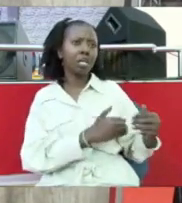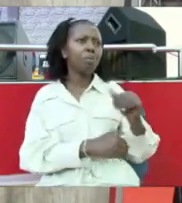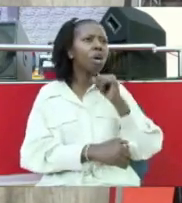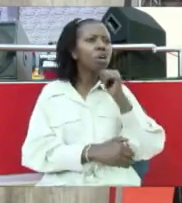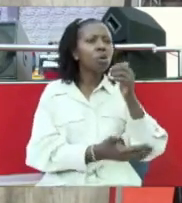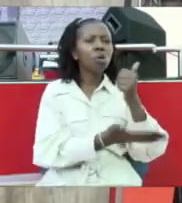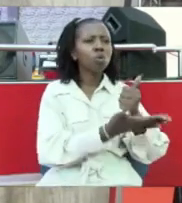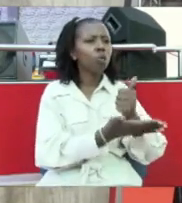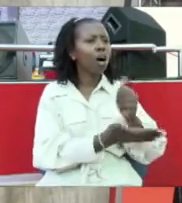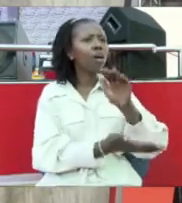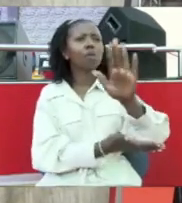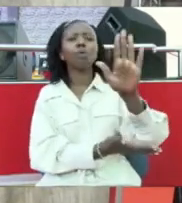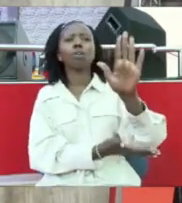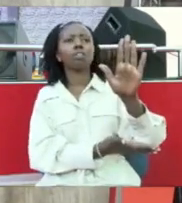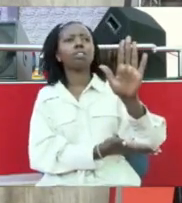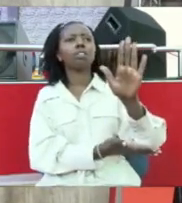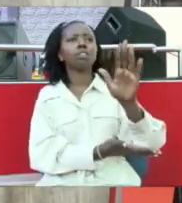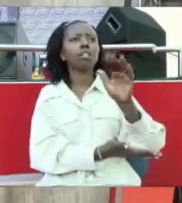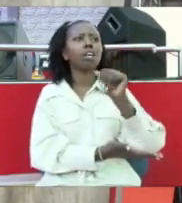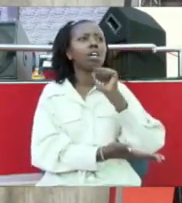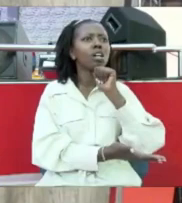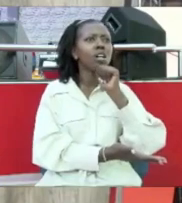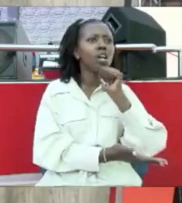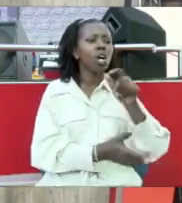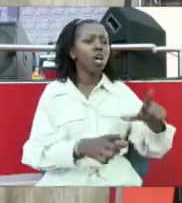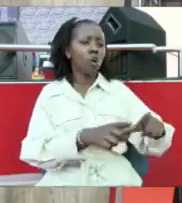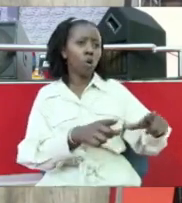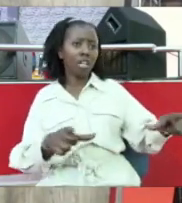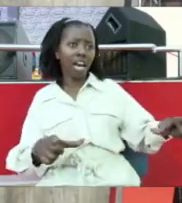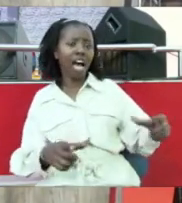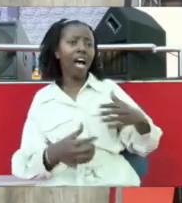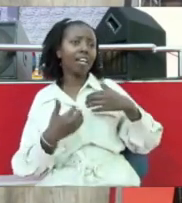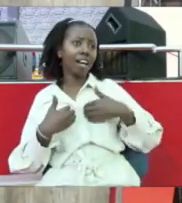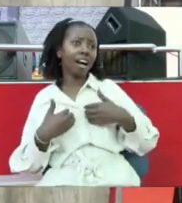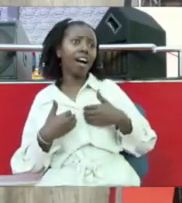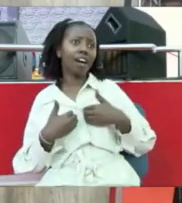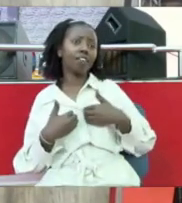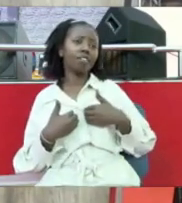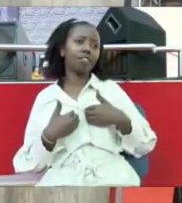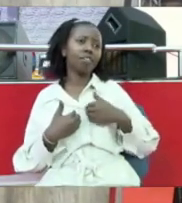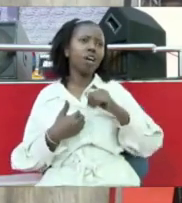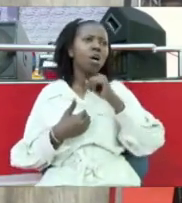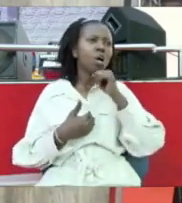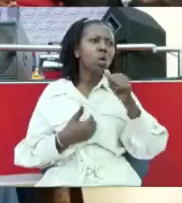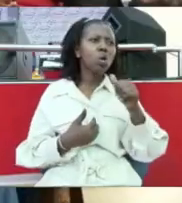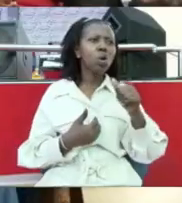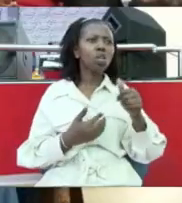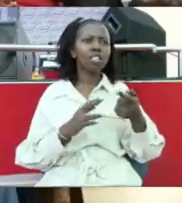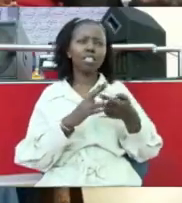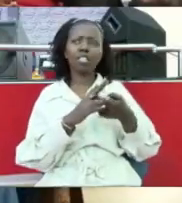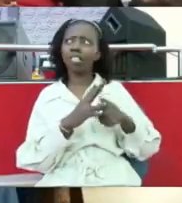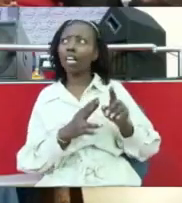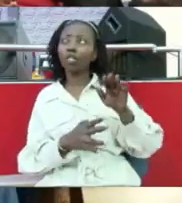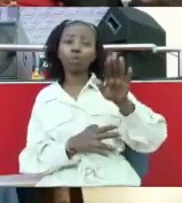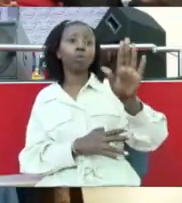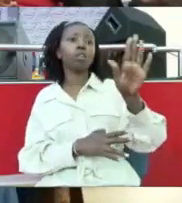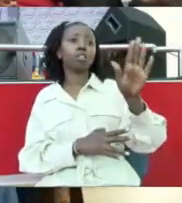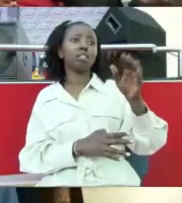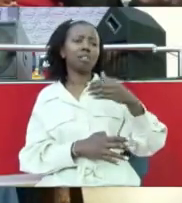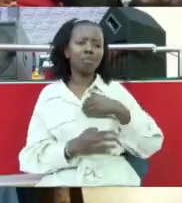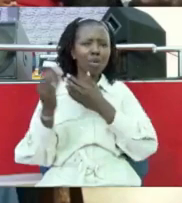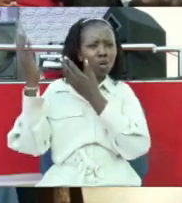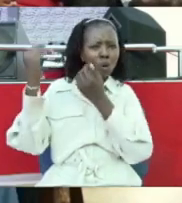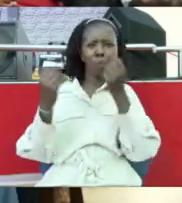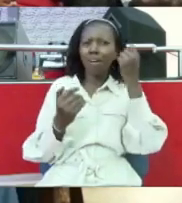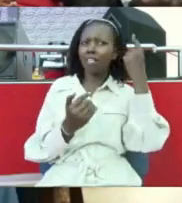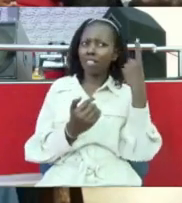employment. Sio kuajiri kwako. It is not the shamba that you have. Sio shamba ambalo uko. It is not your source. Hiyo sio chanzo chako. I hope you understand